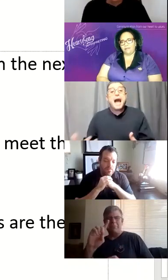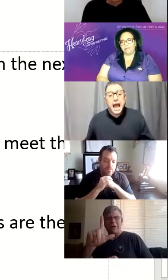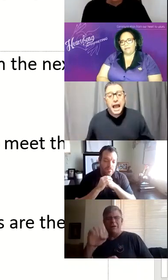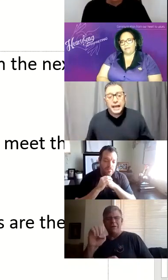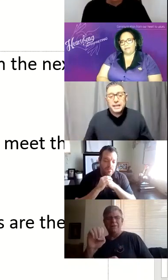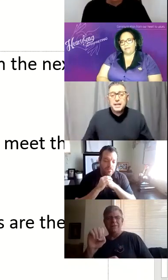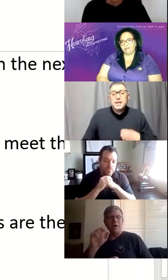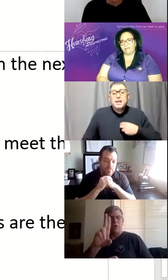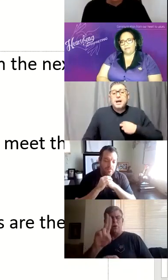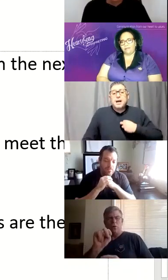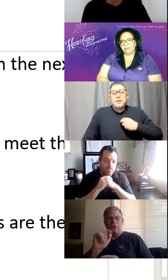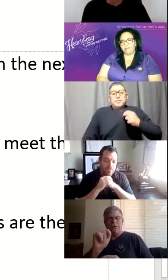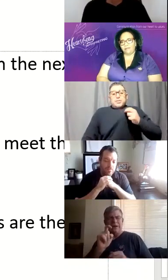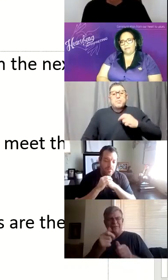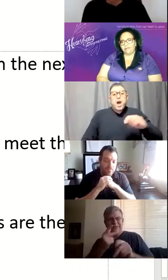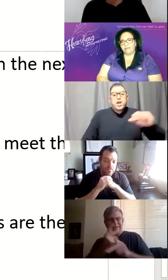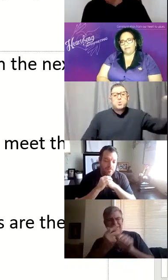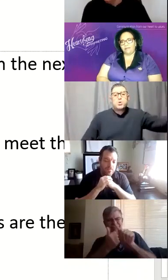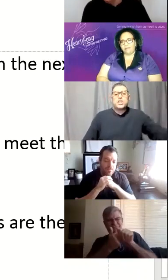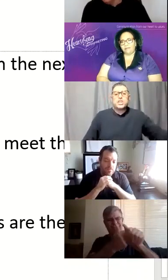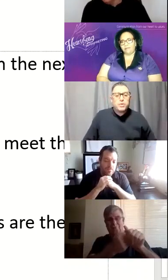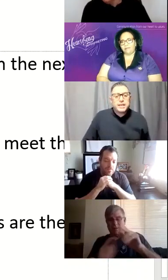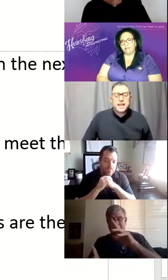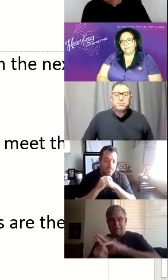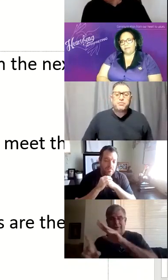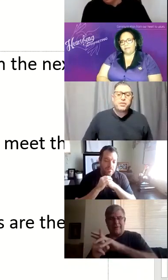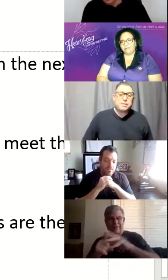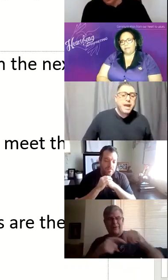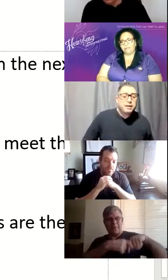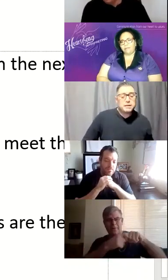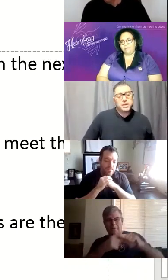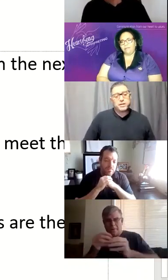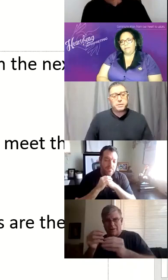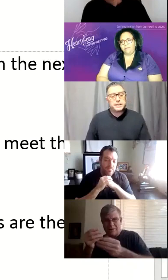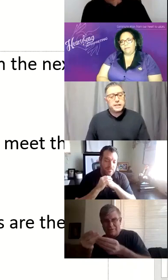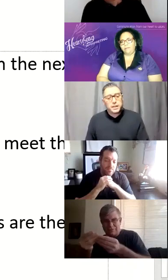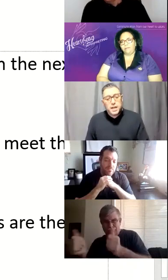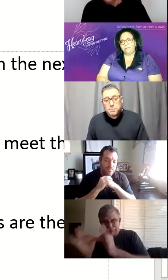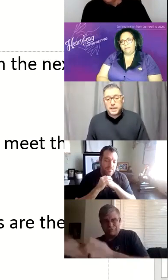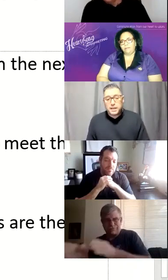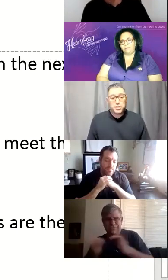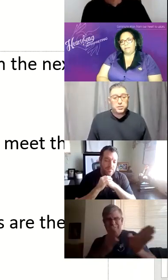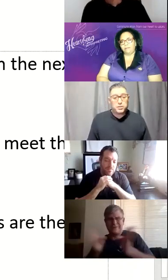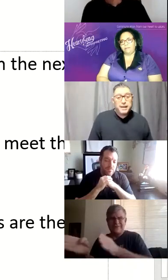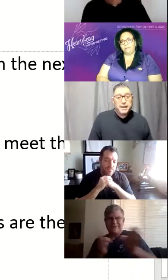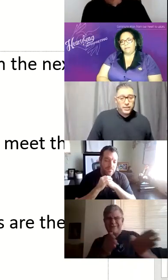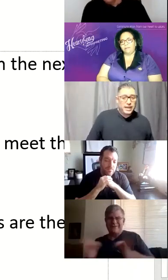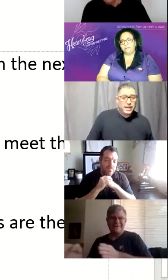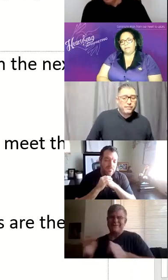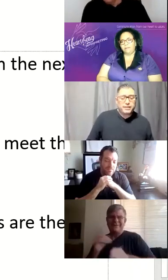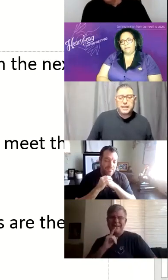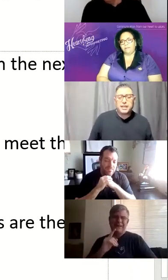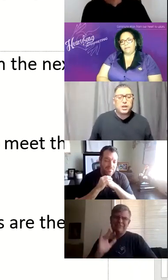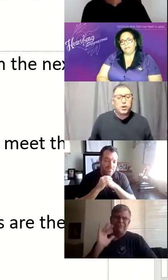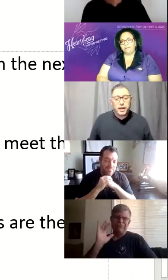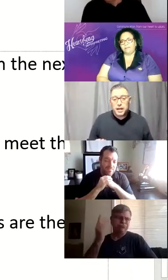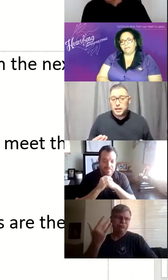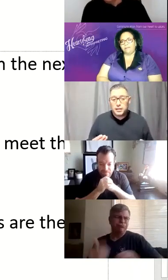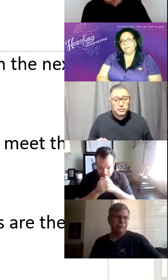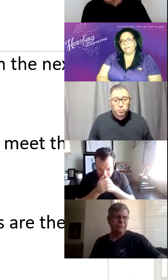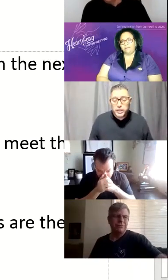up behind. So the modules and the units, I have to figure them out. I make sure everybody's keeping up. I got to make sure that they get everything, you